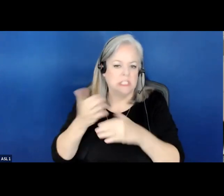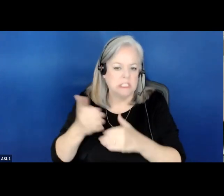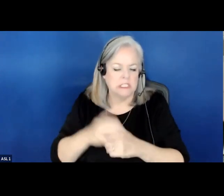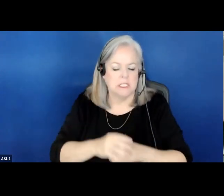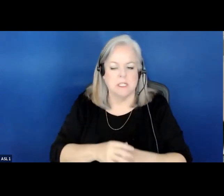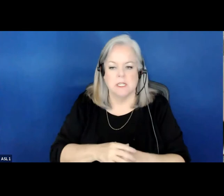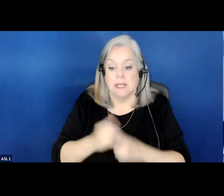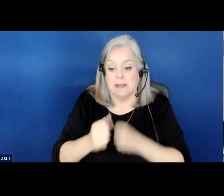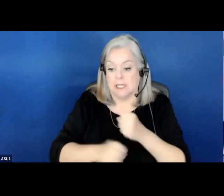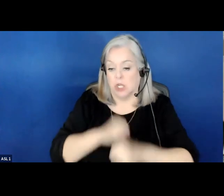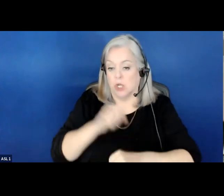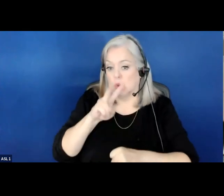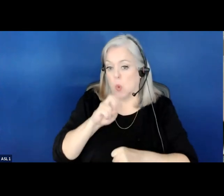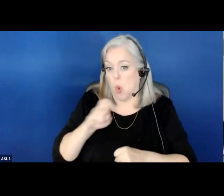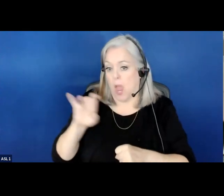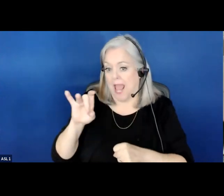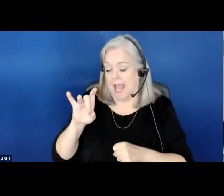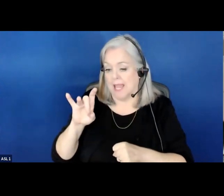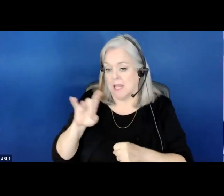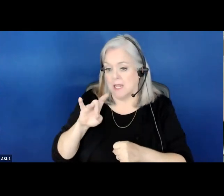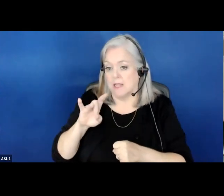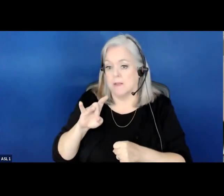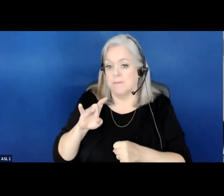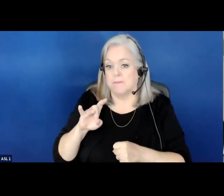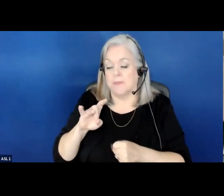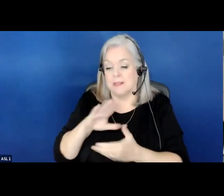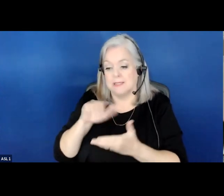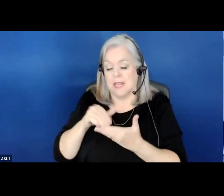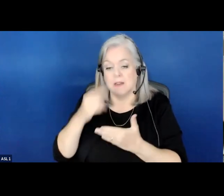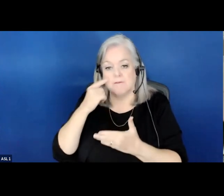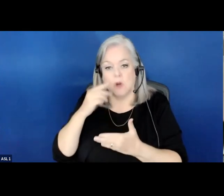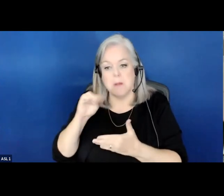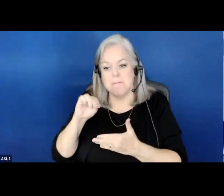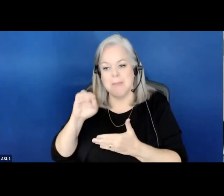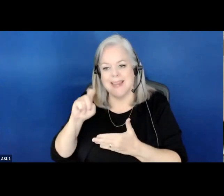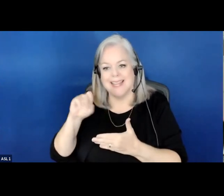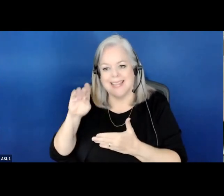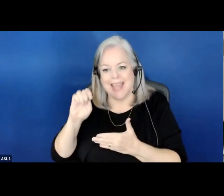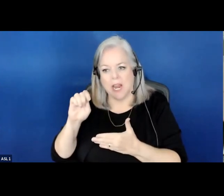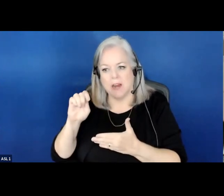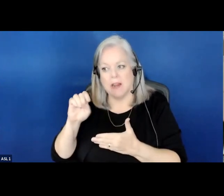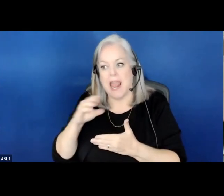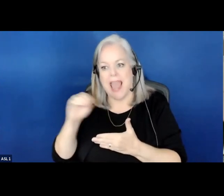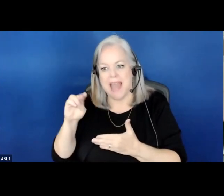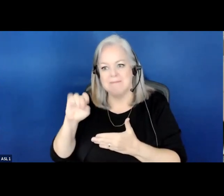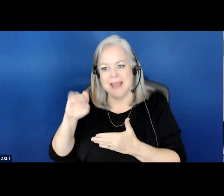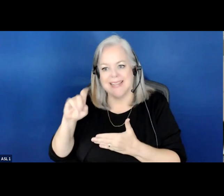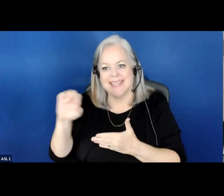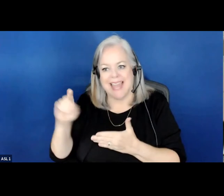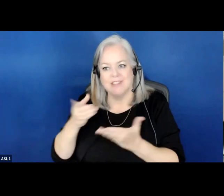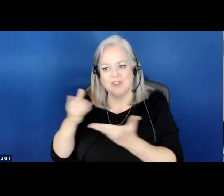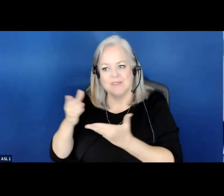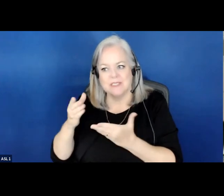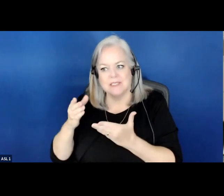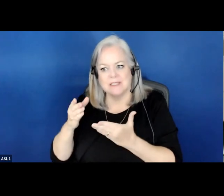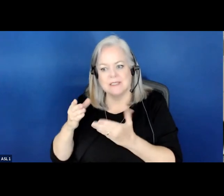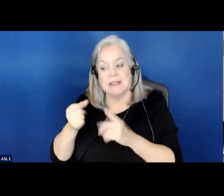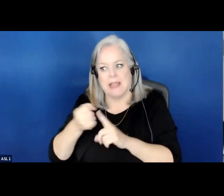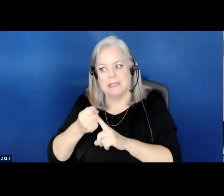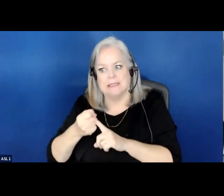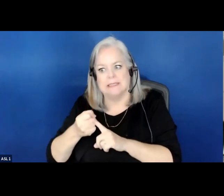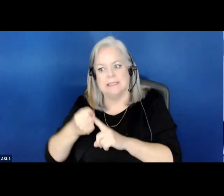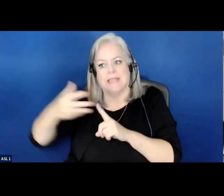2008, the Centers for Medicare and Medicaid Services went a bit further and extended the